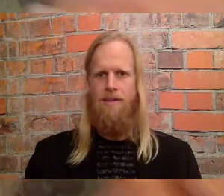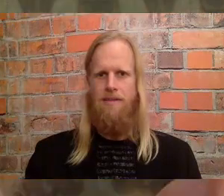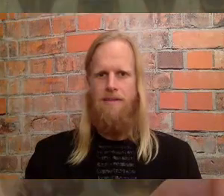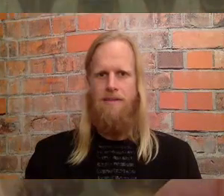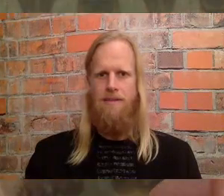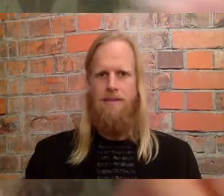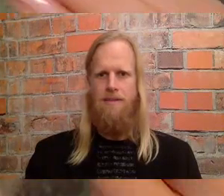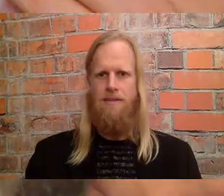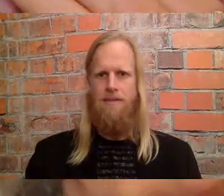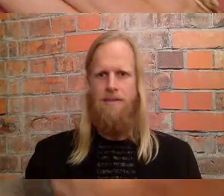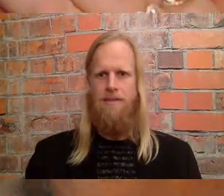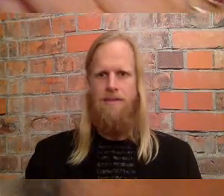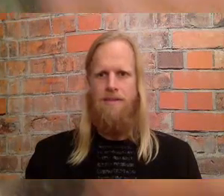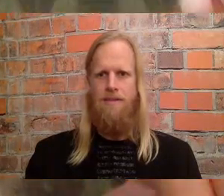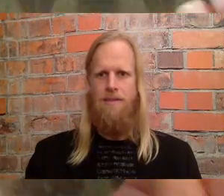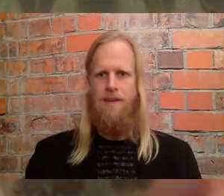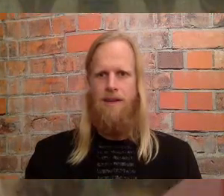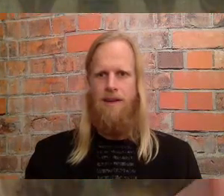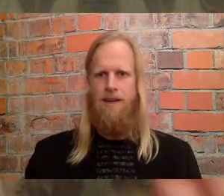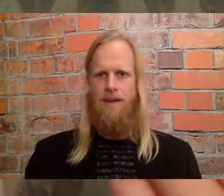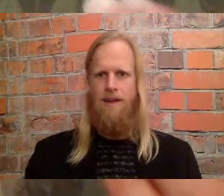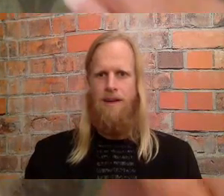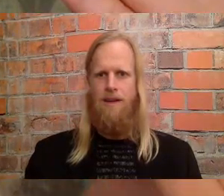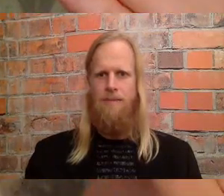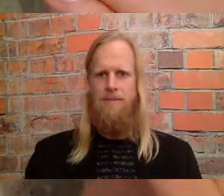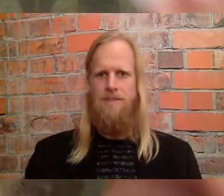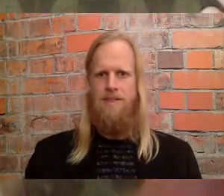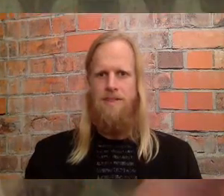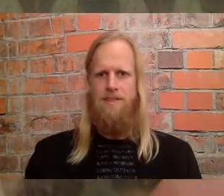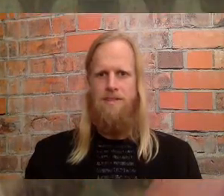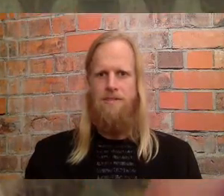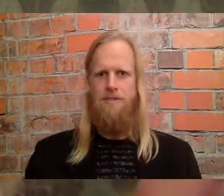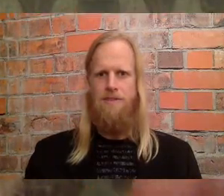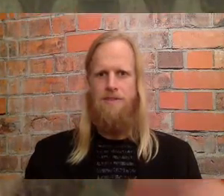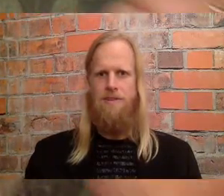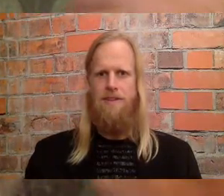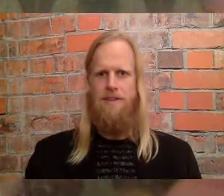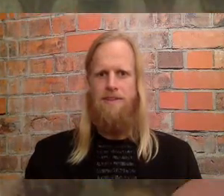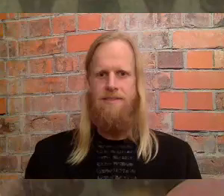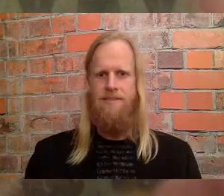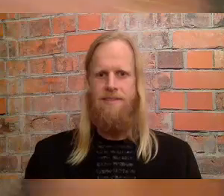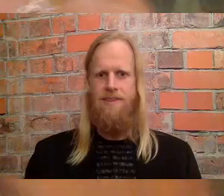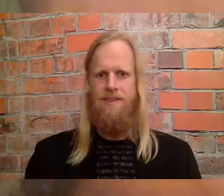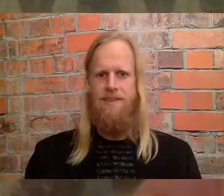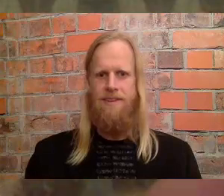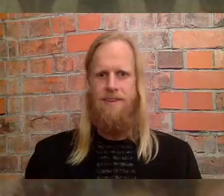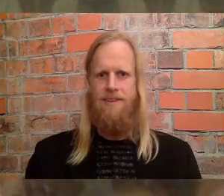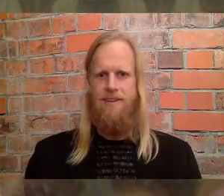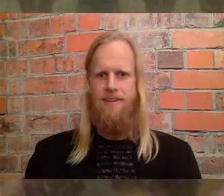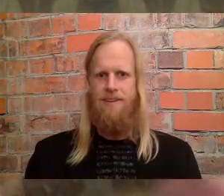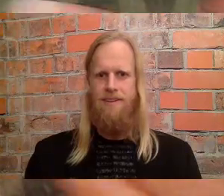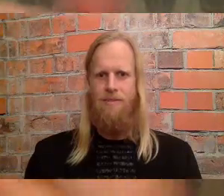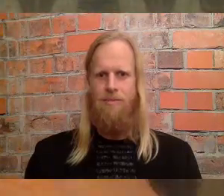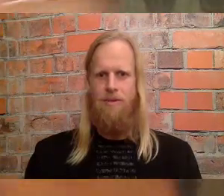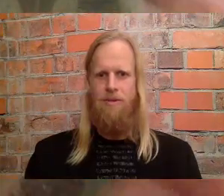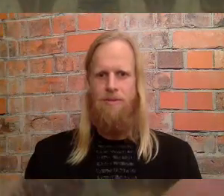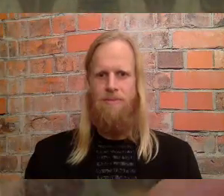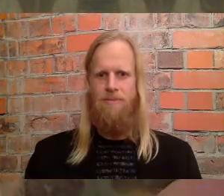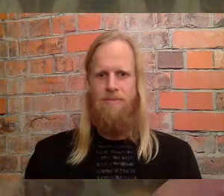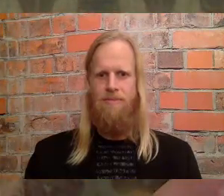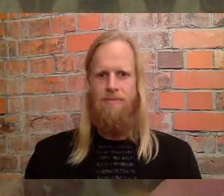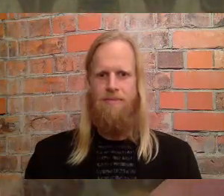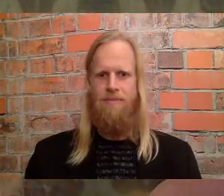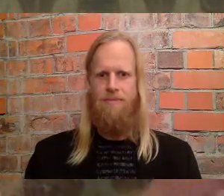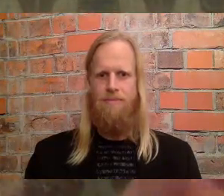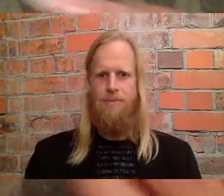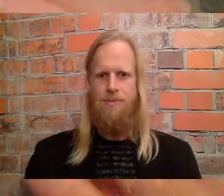is what we need to be donated to us in order to grow this circle to the scale that we need it to go to make the biggest change